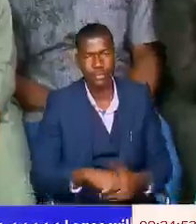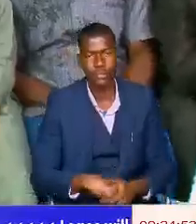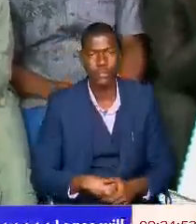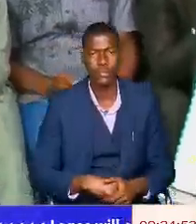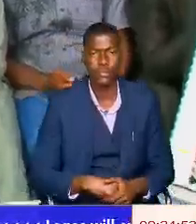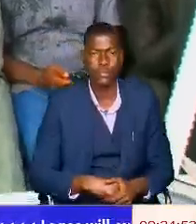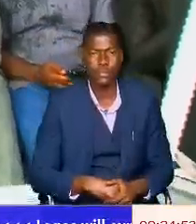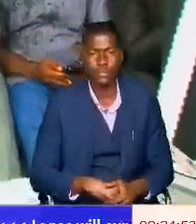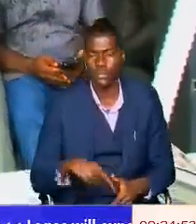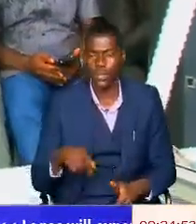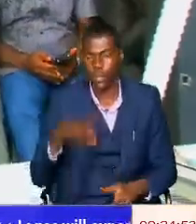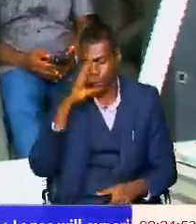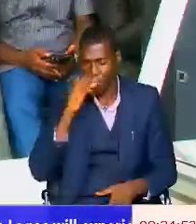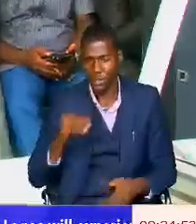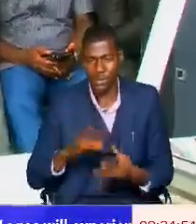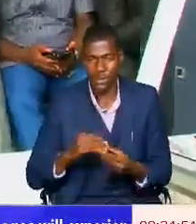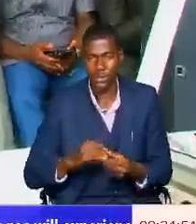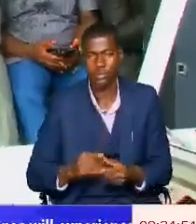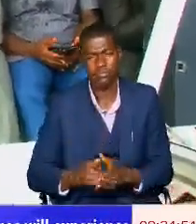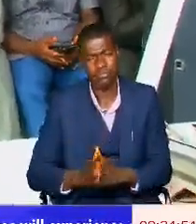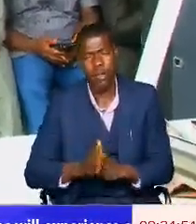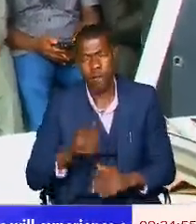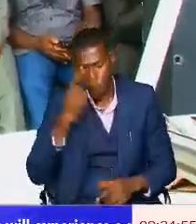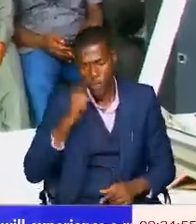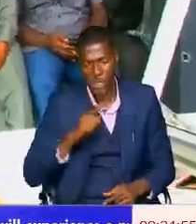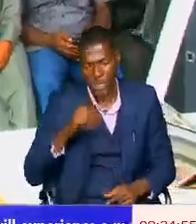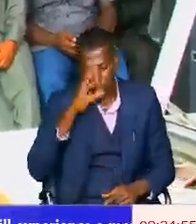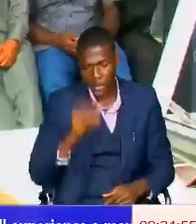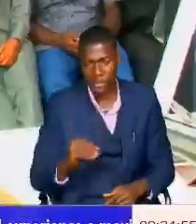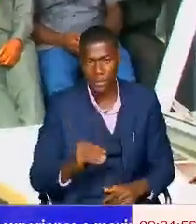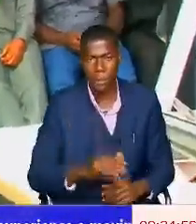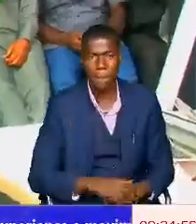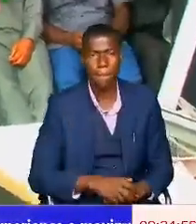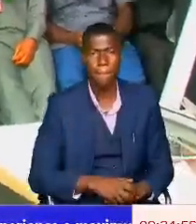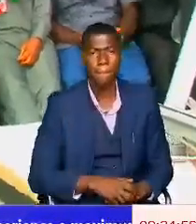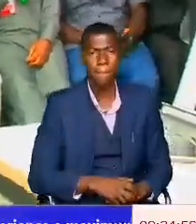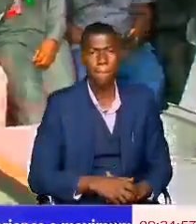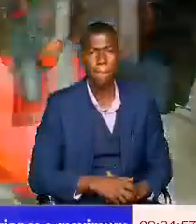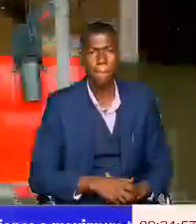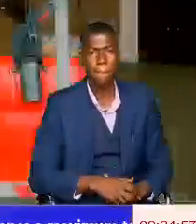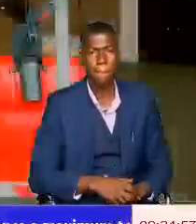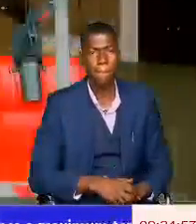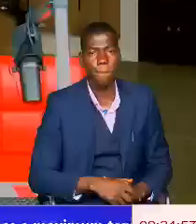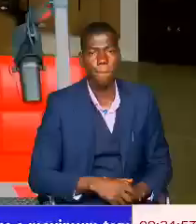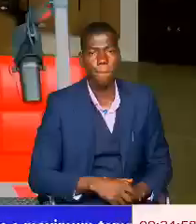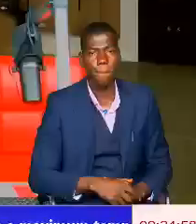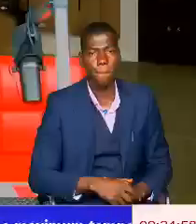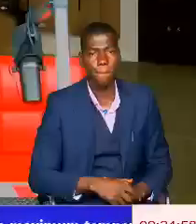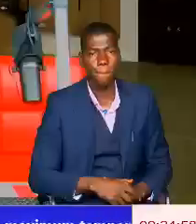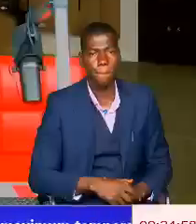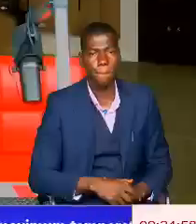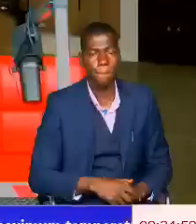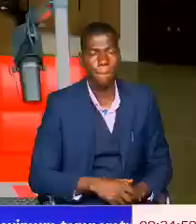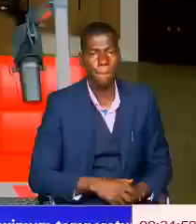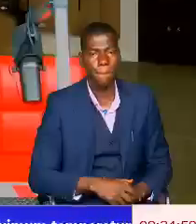Amen. May he never experience power failure on duty. Amen. Amen. Amen.